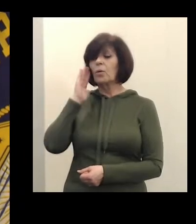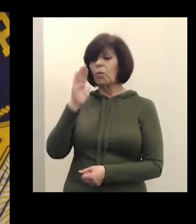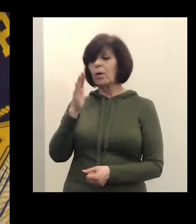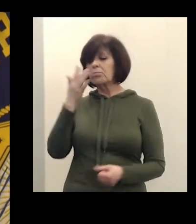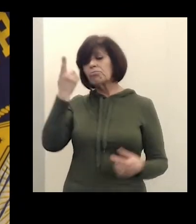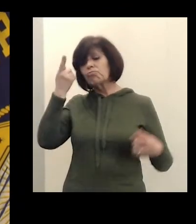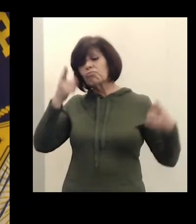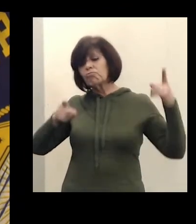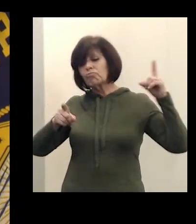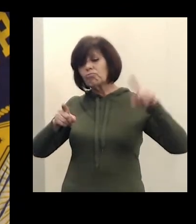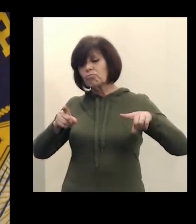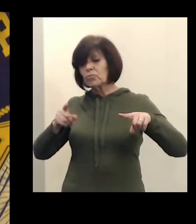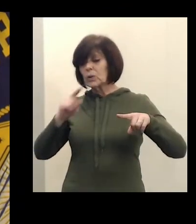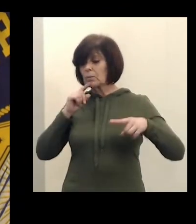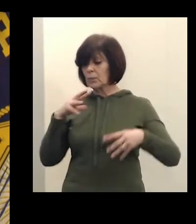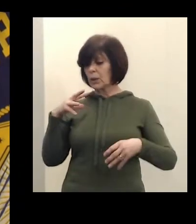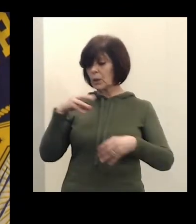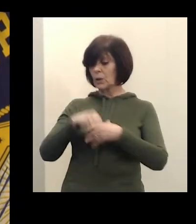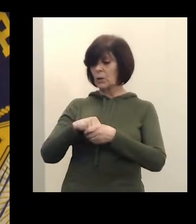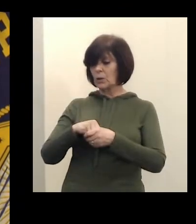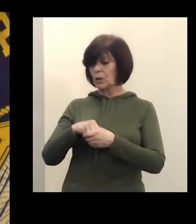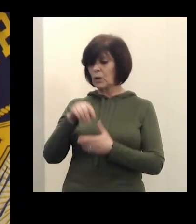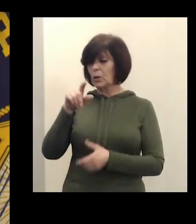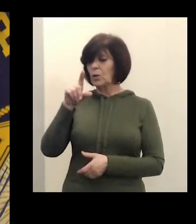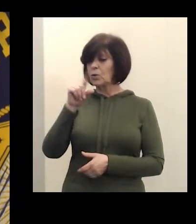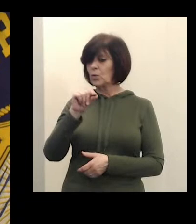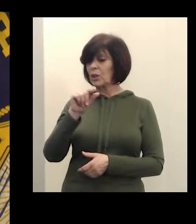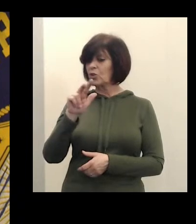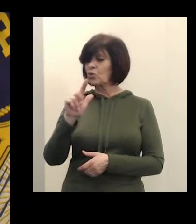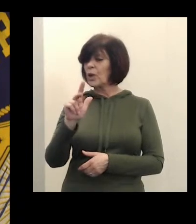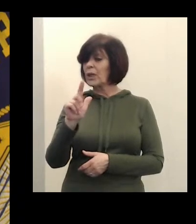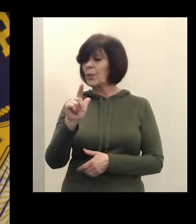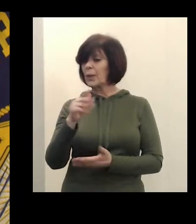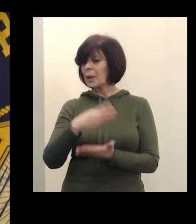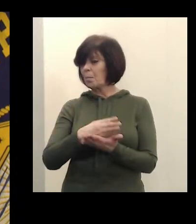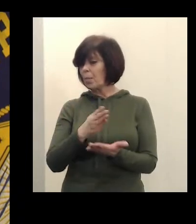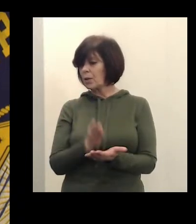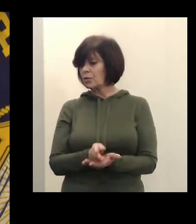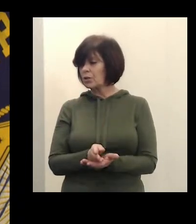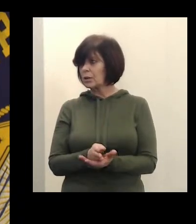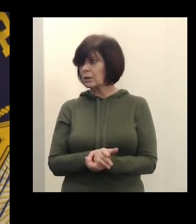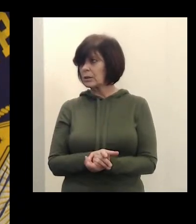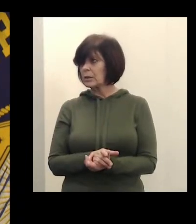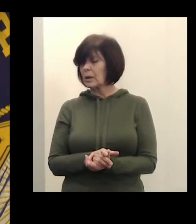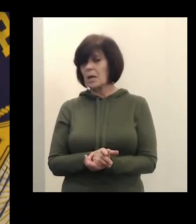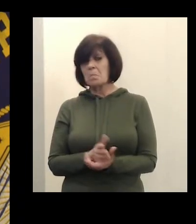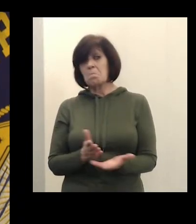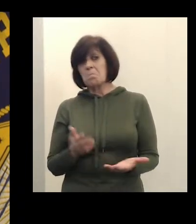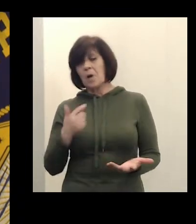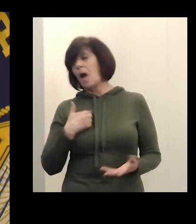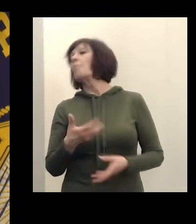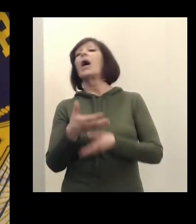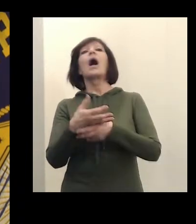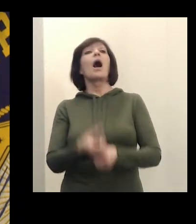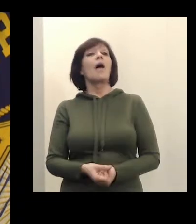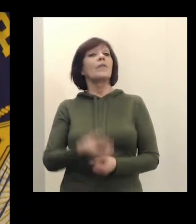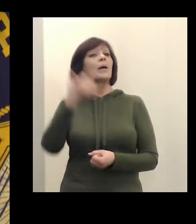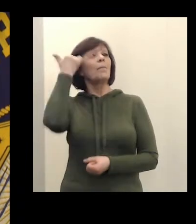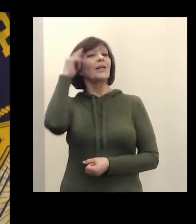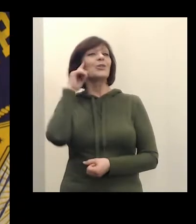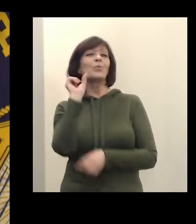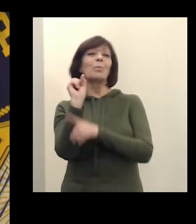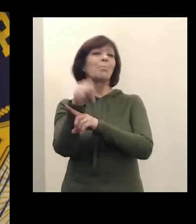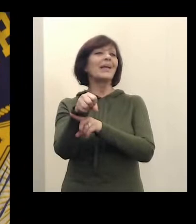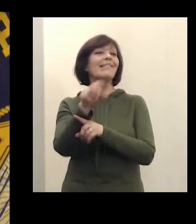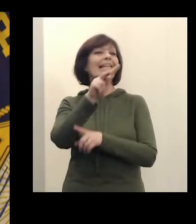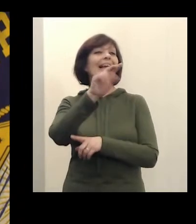be included in the 2023 budget in April? I'm confident the Bills will beat the Chiefs. That's about